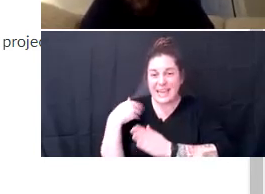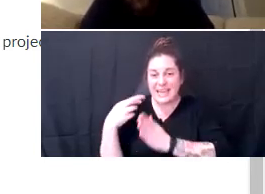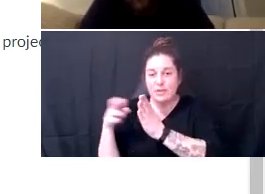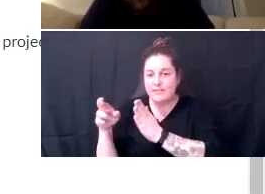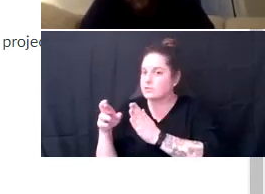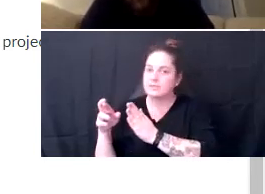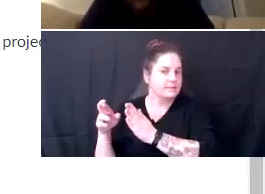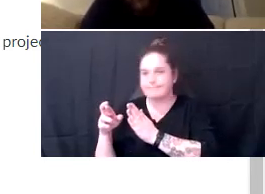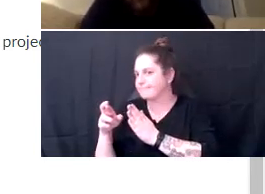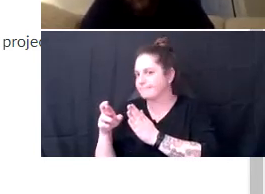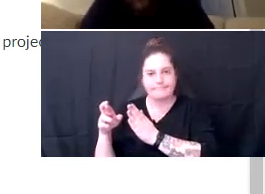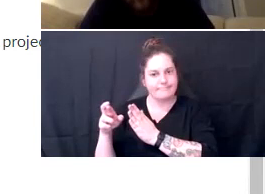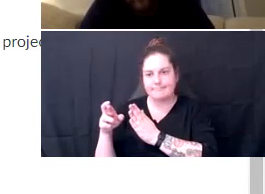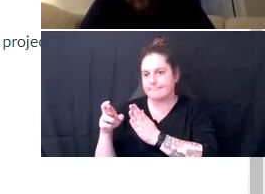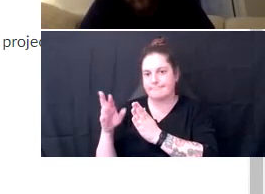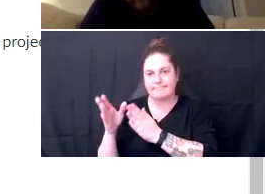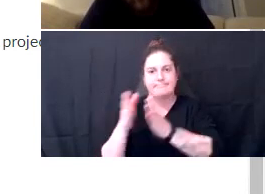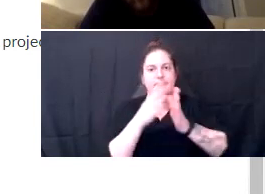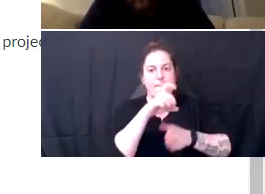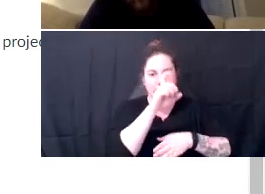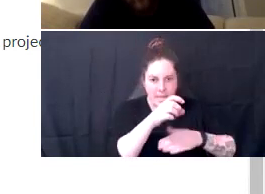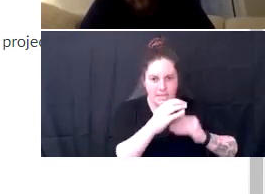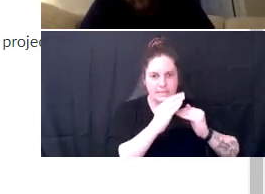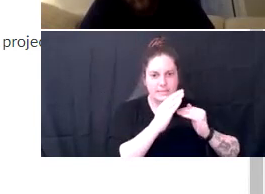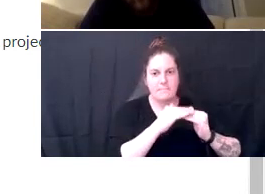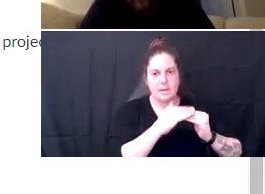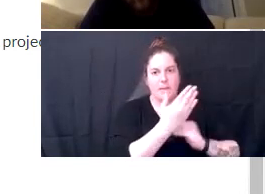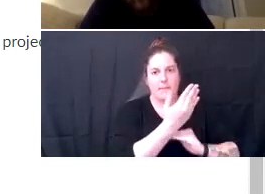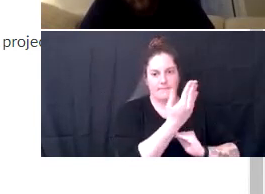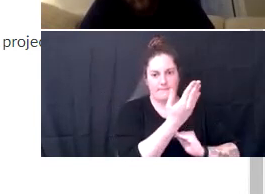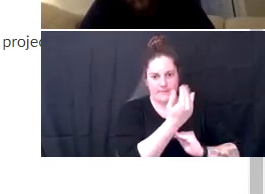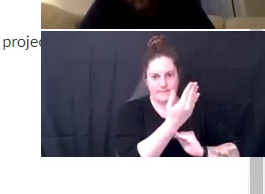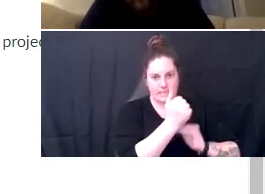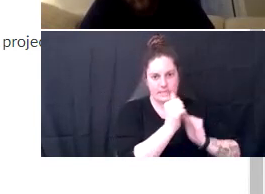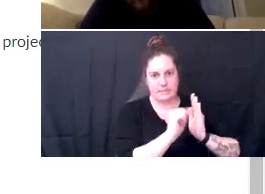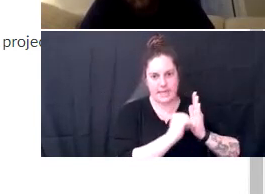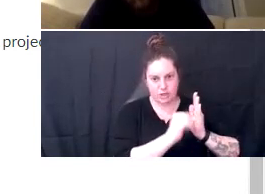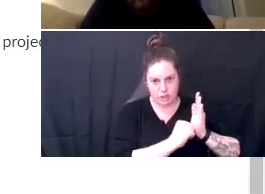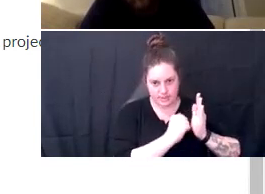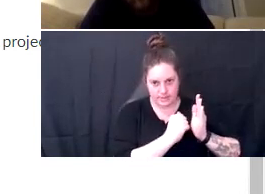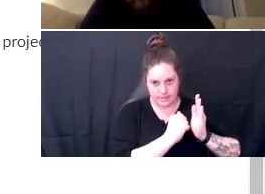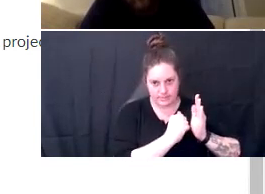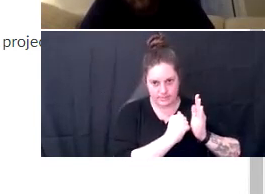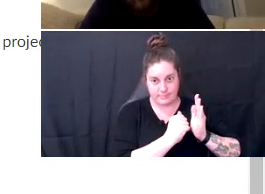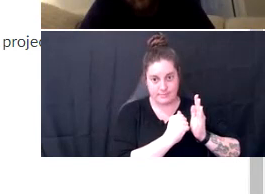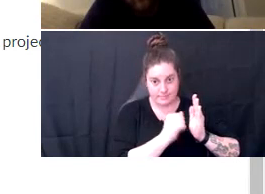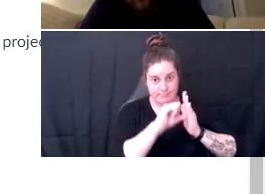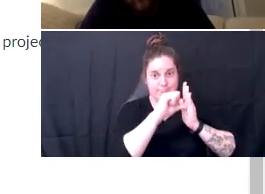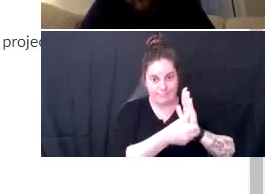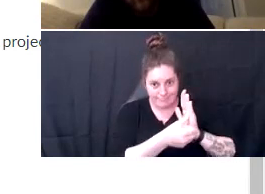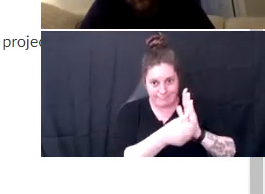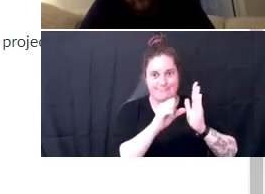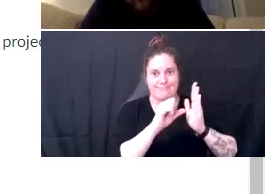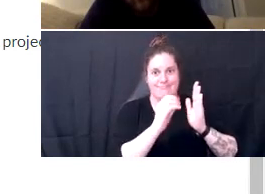areas, you know that the article has to be at least 15 pages long, not including the references. All